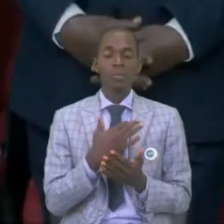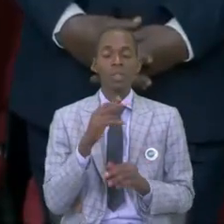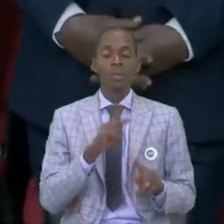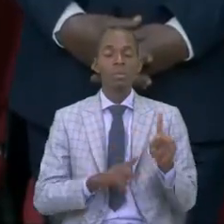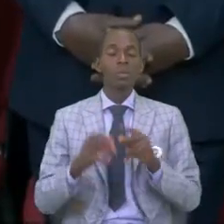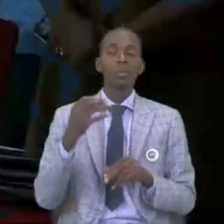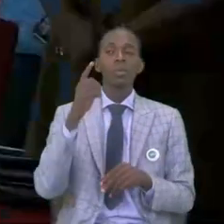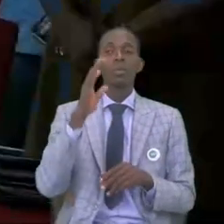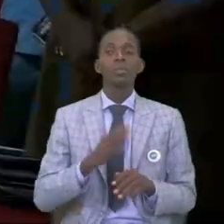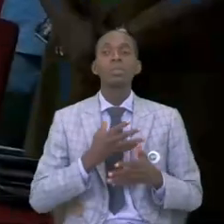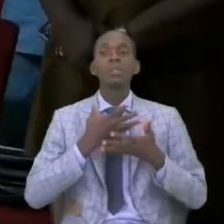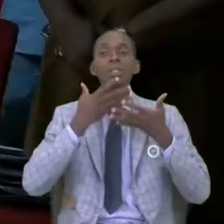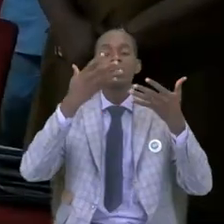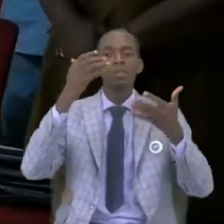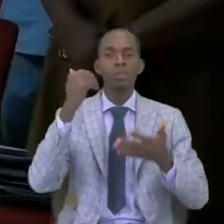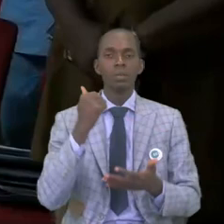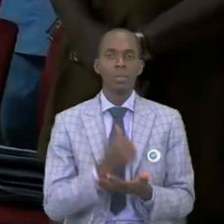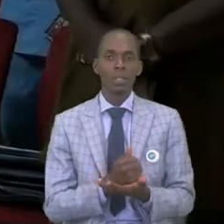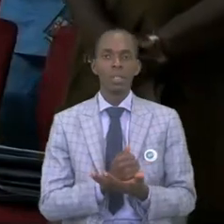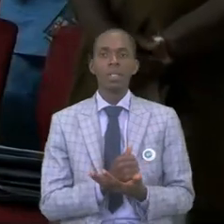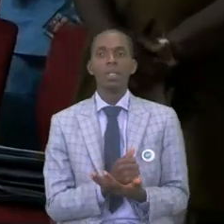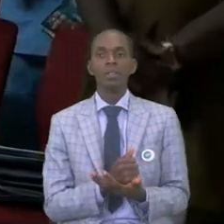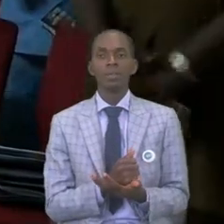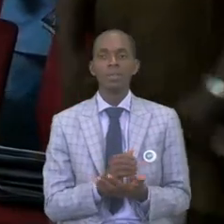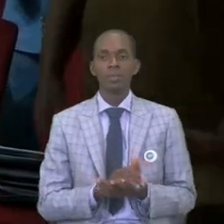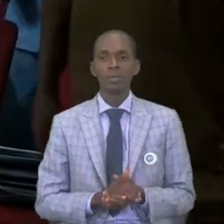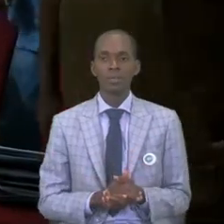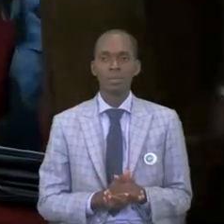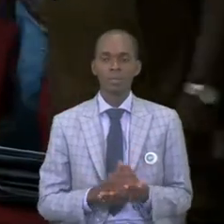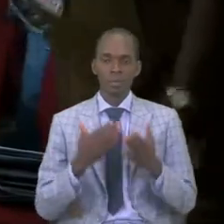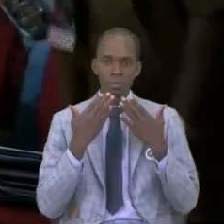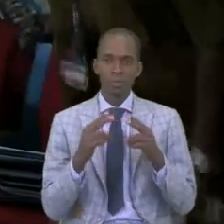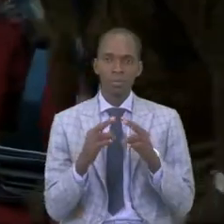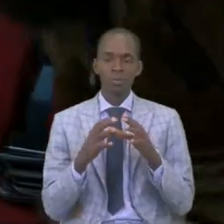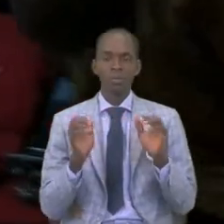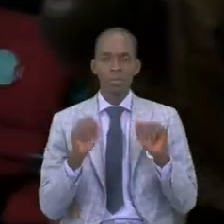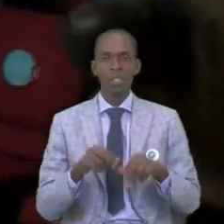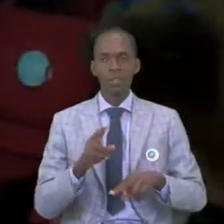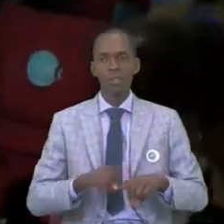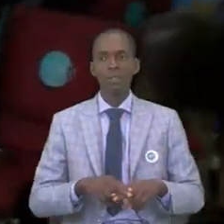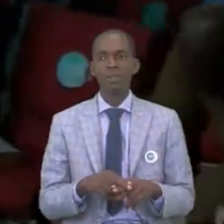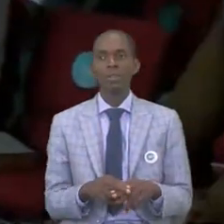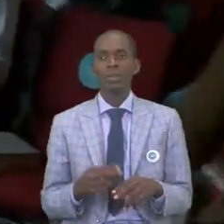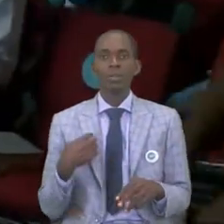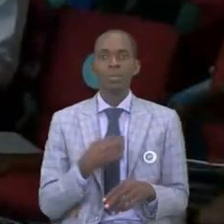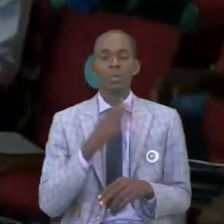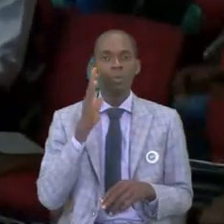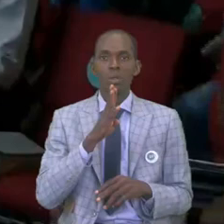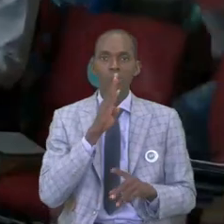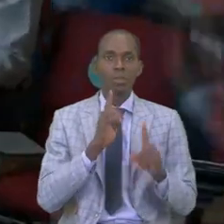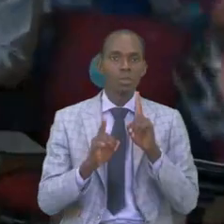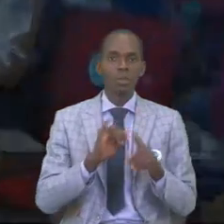God shout, amen. Thank you very much. You can sit down. We've been talking about the